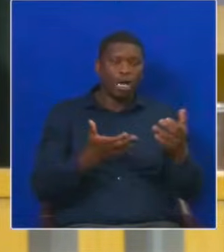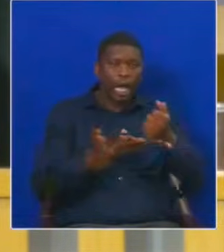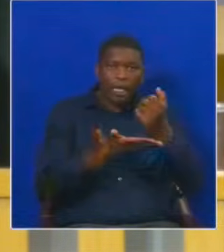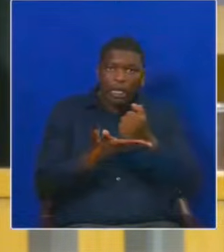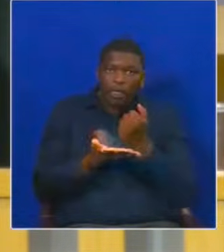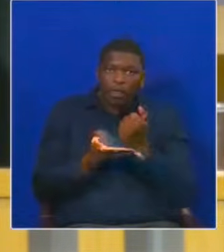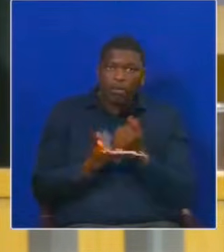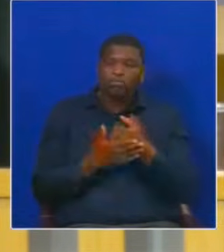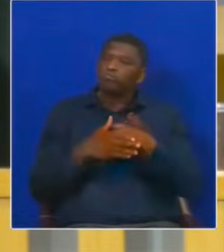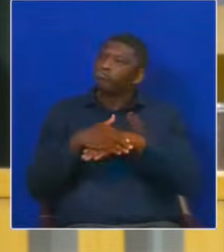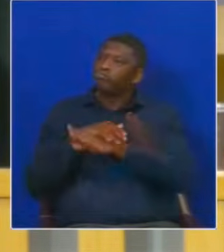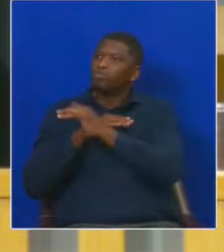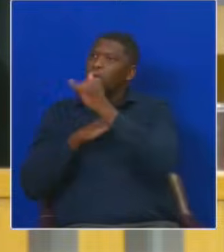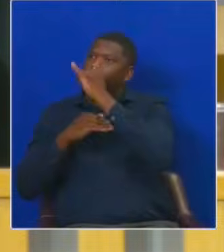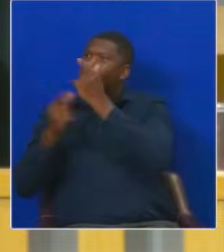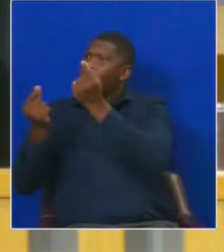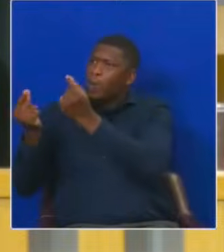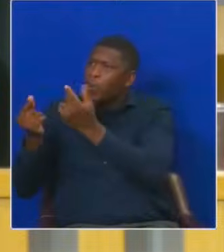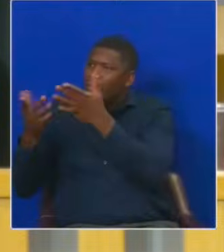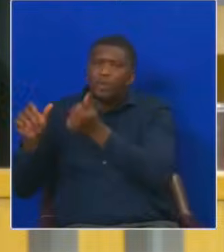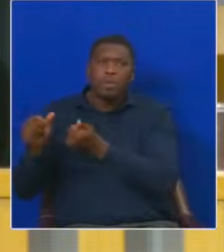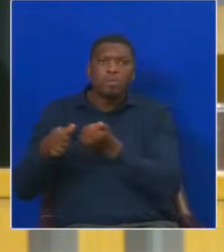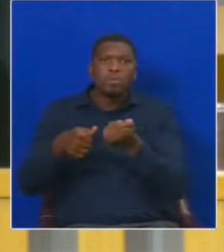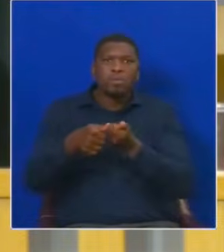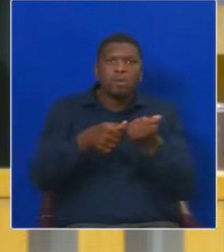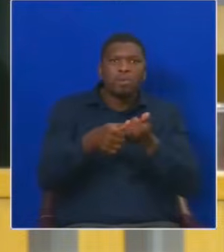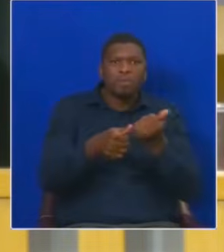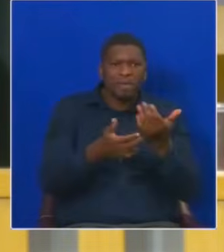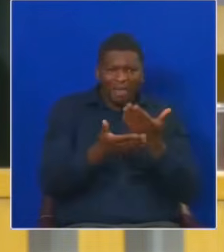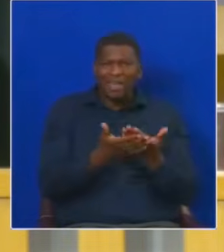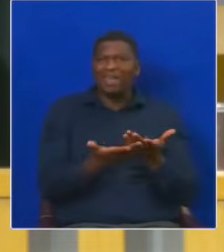bring back the firearms undetected.